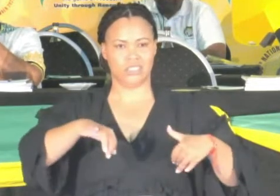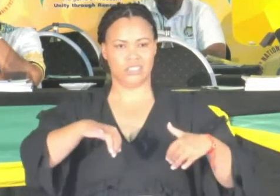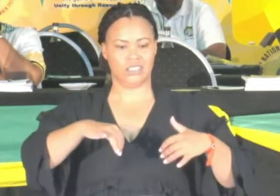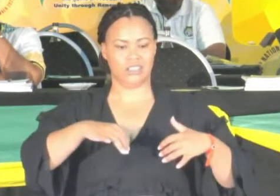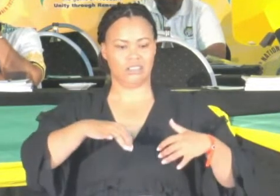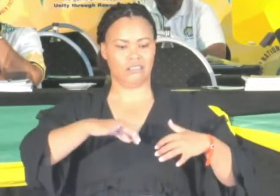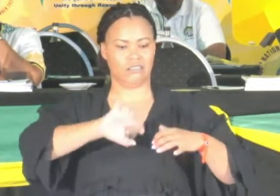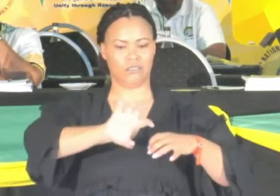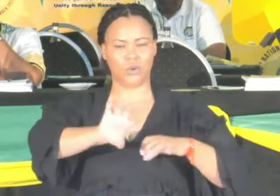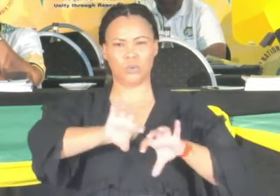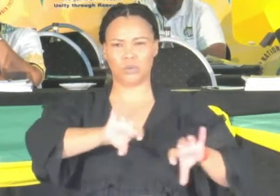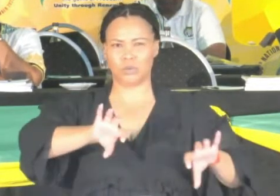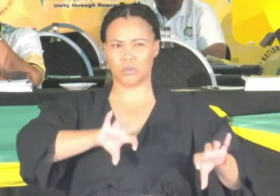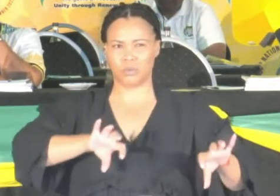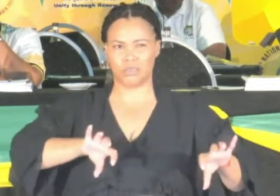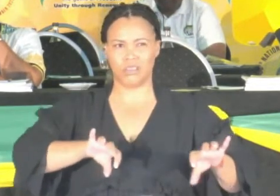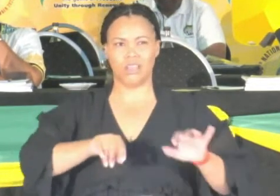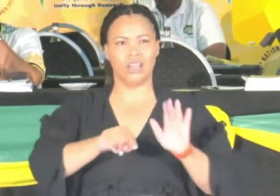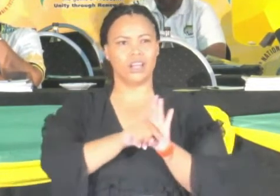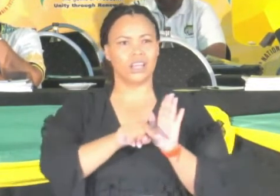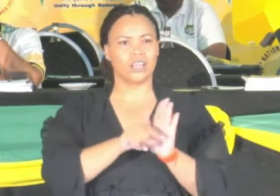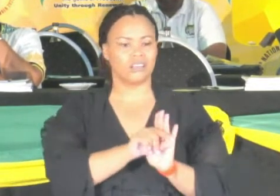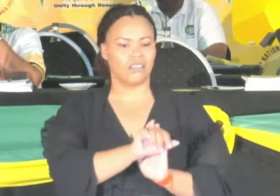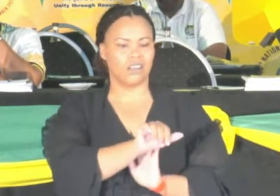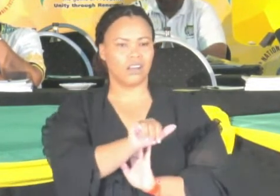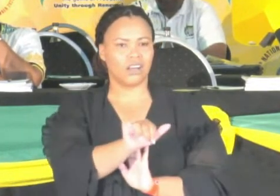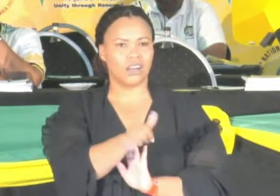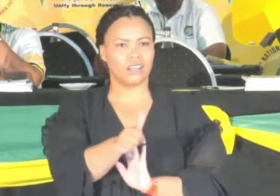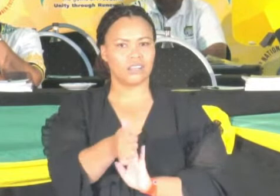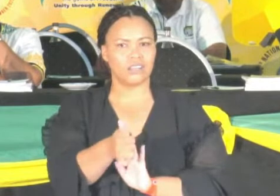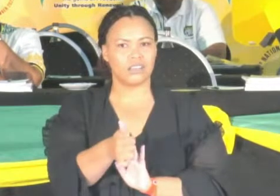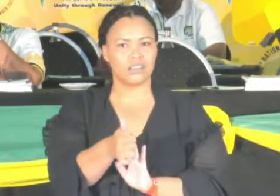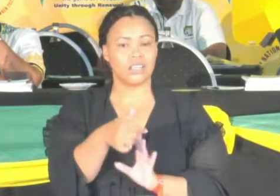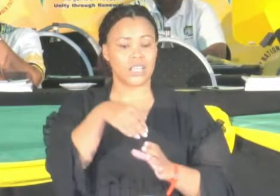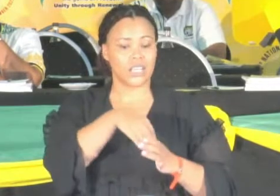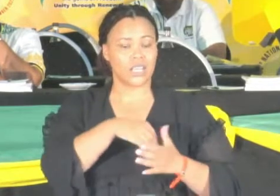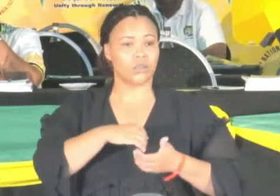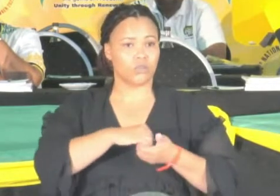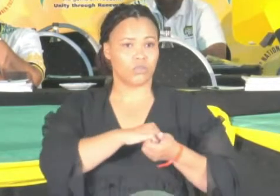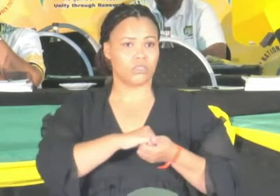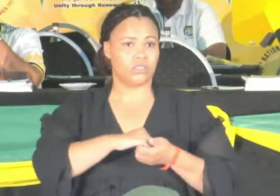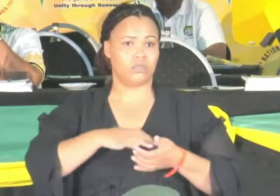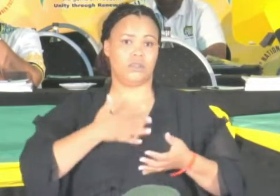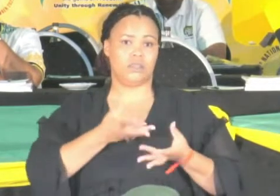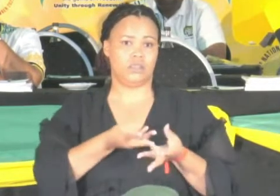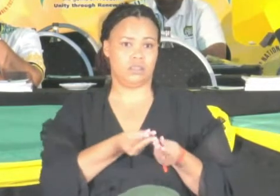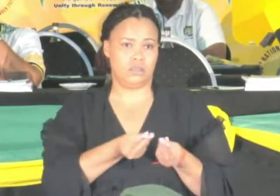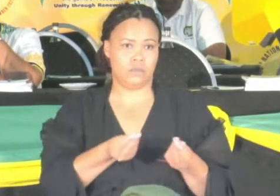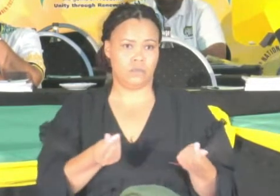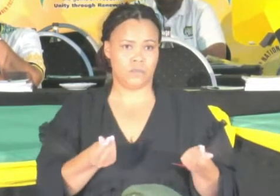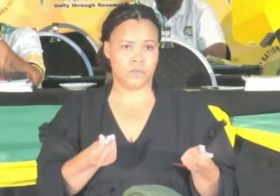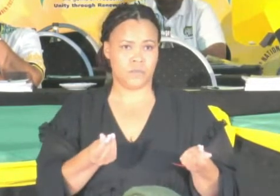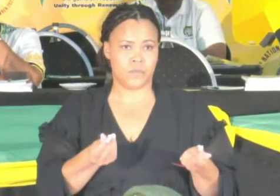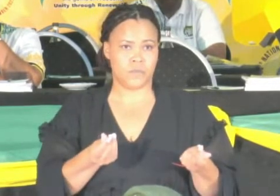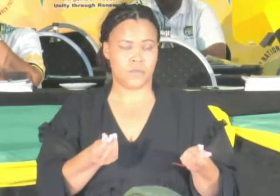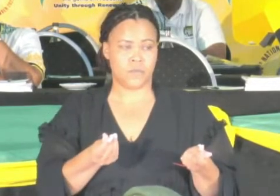disunity and other negative tendencies within our organization.